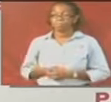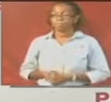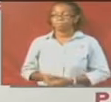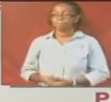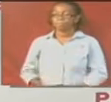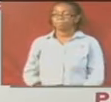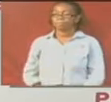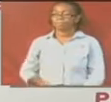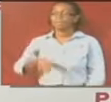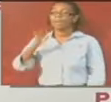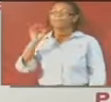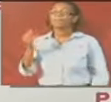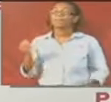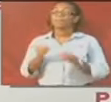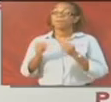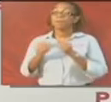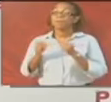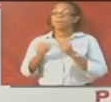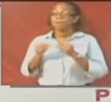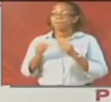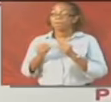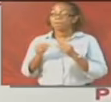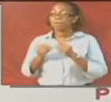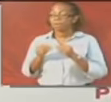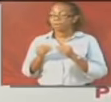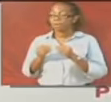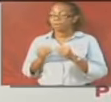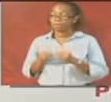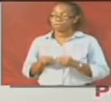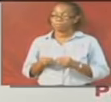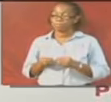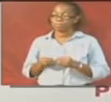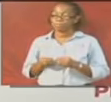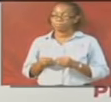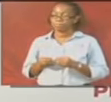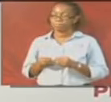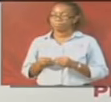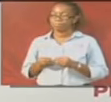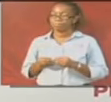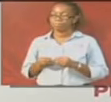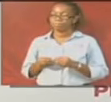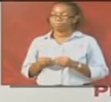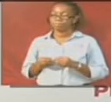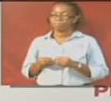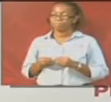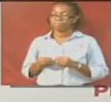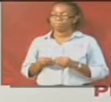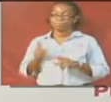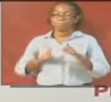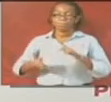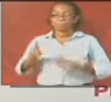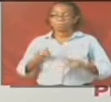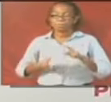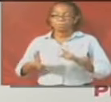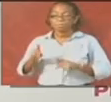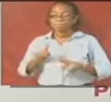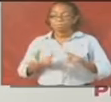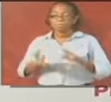in areas that were neither, and in individuals that were neither geographically nor